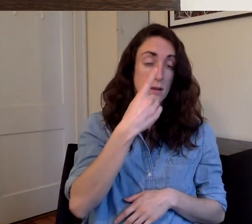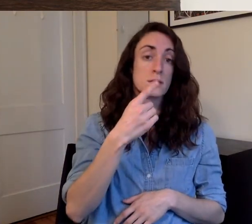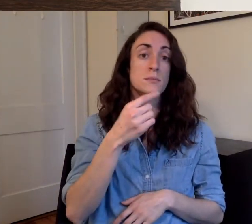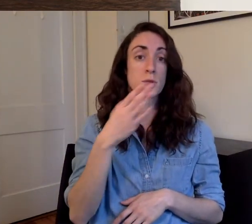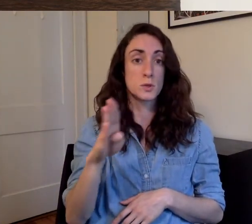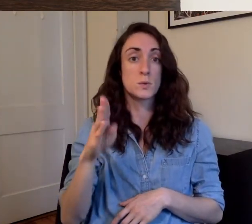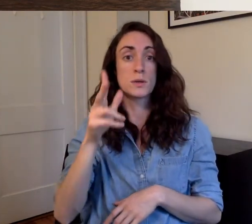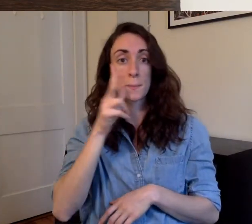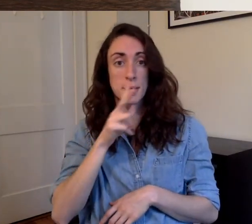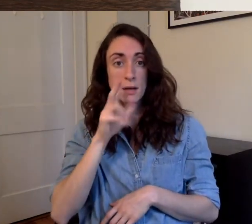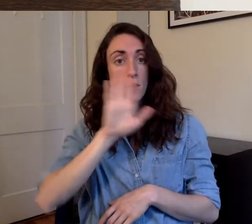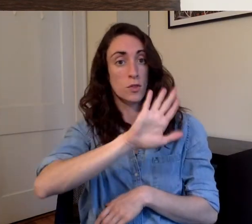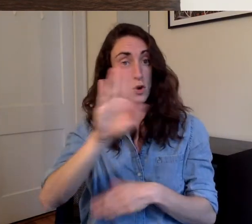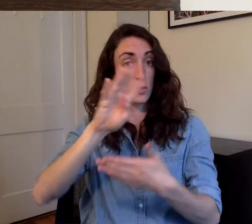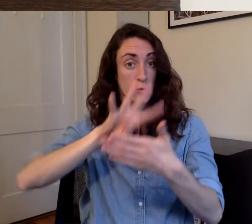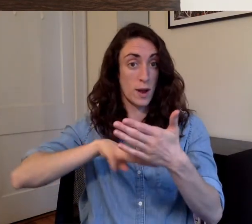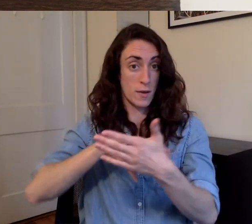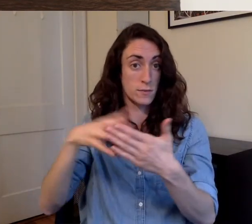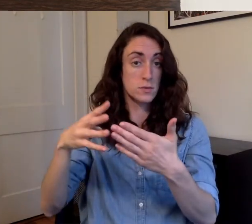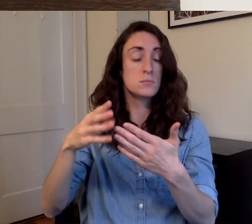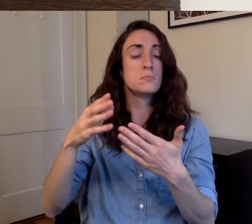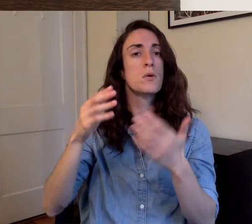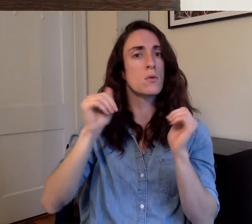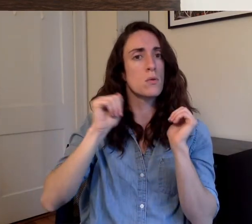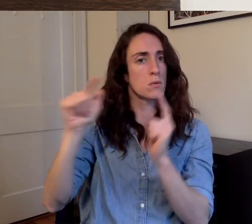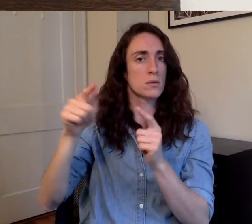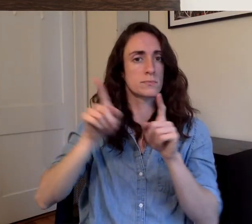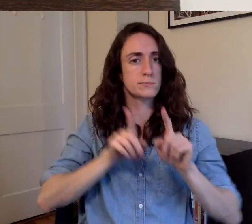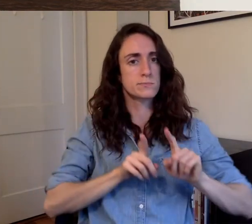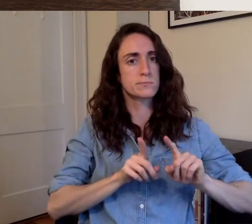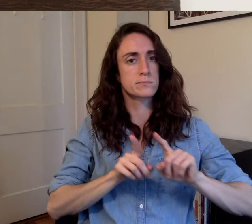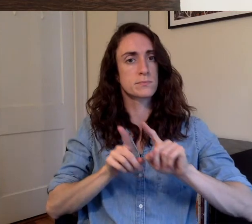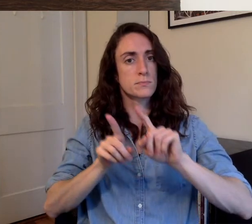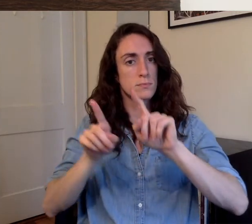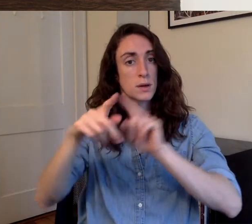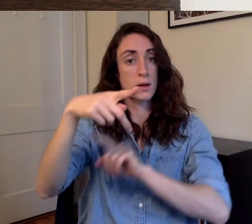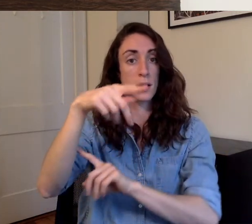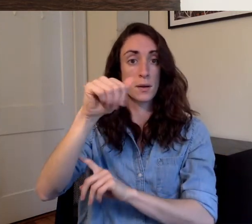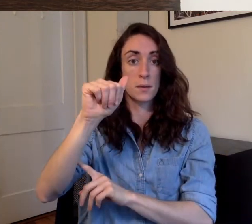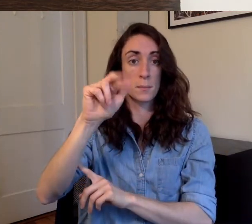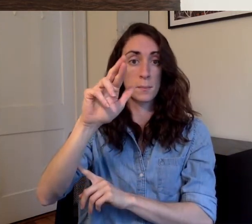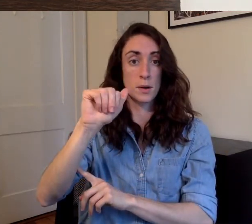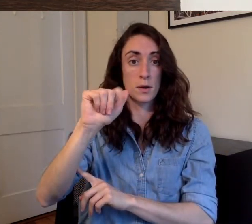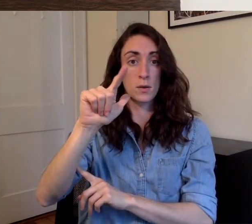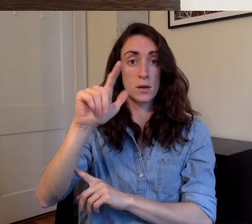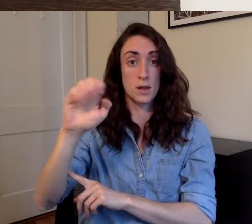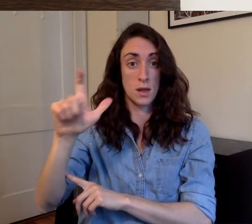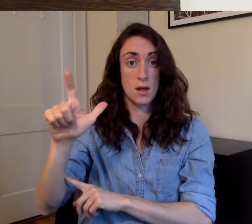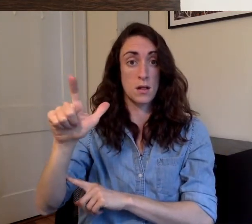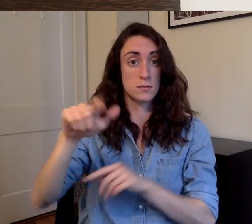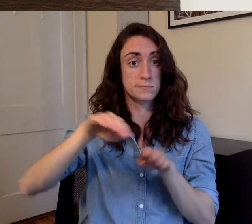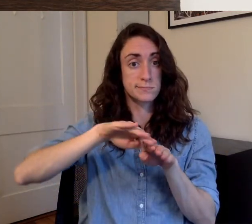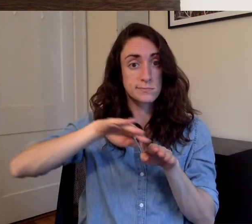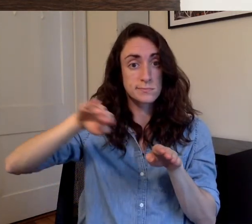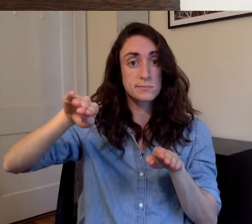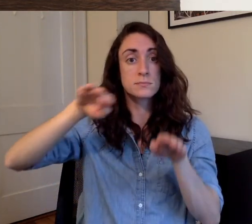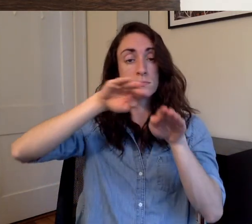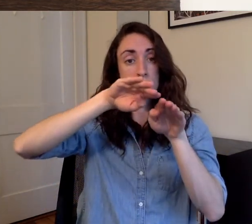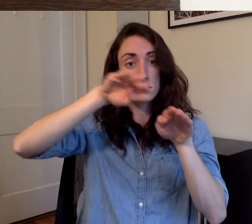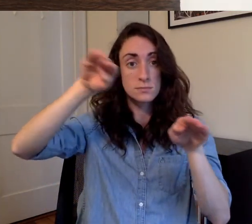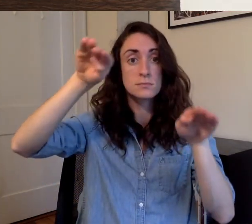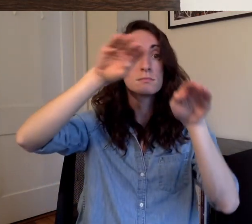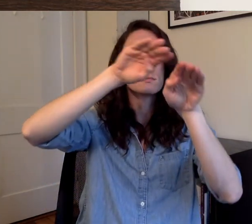So you'll notice when we graph these three lines, they're all parallel. Each line is parallel with the others. They have no points of intersection. But it looks